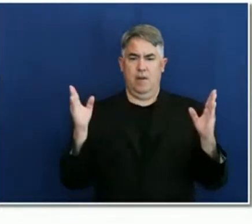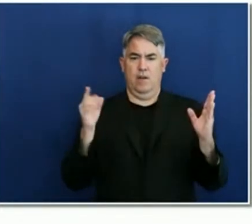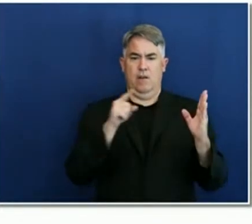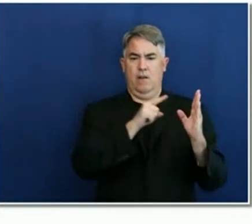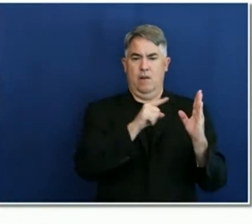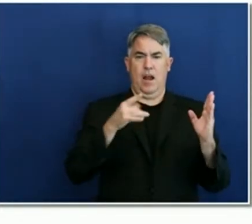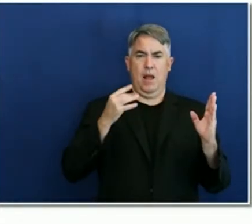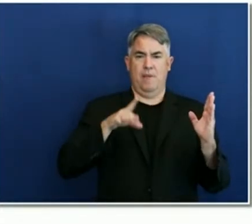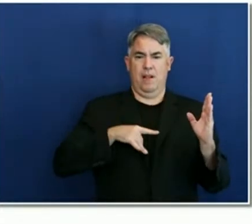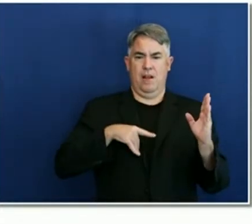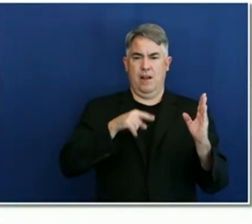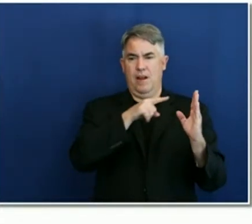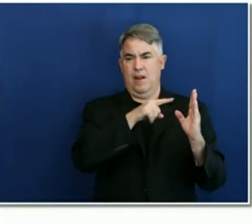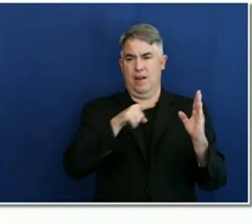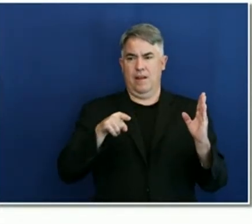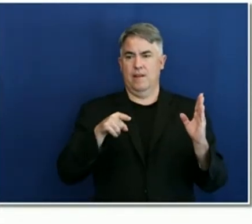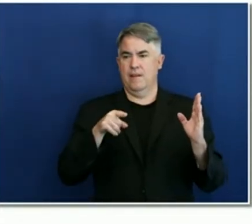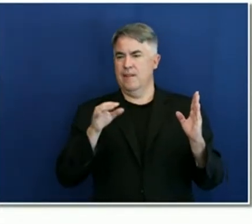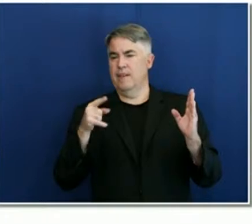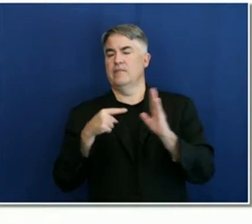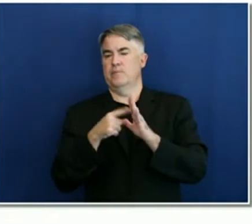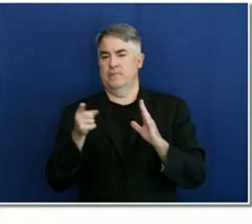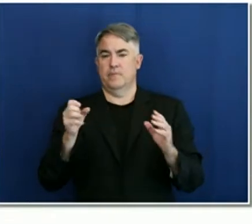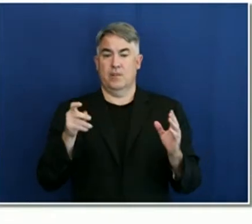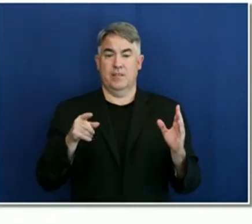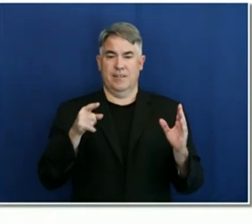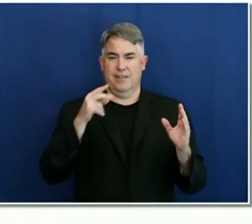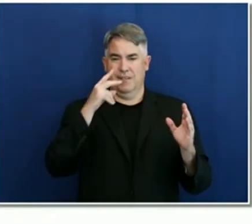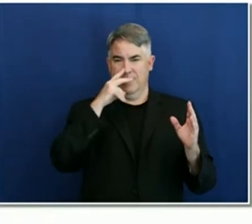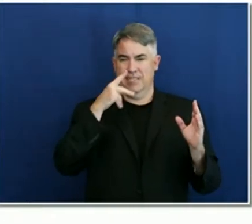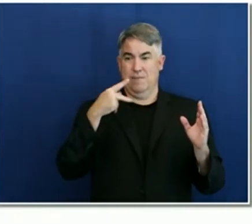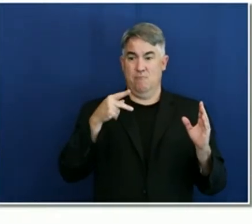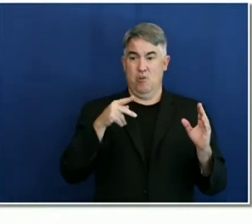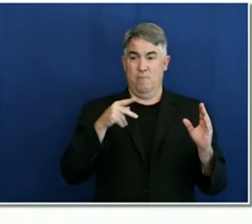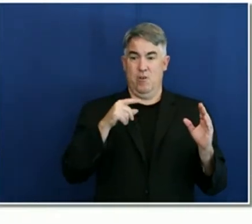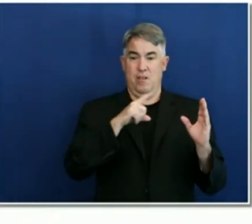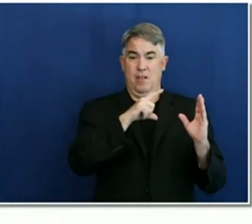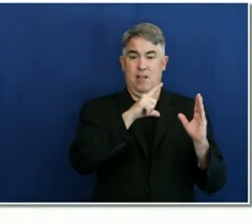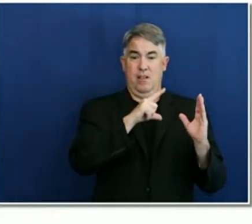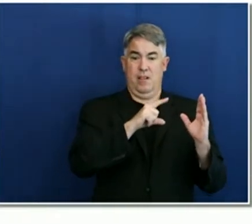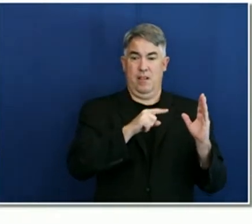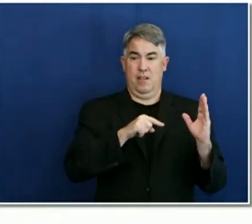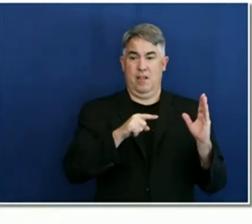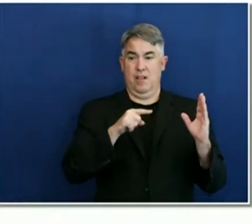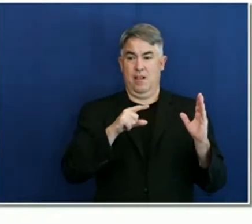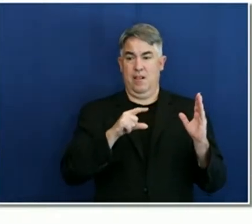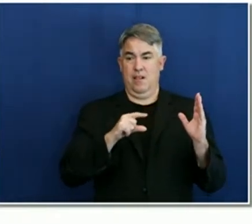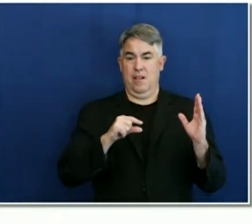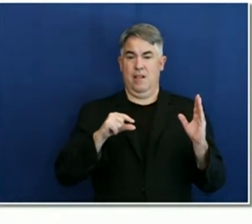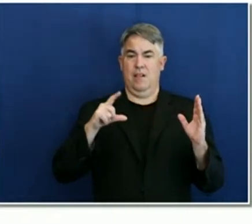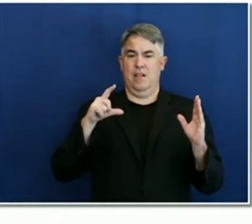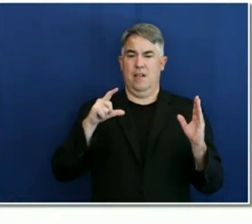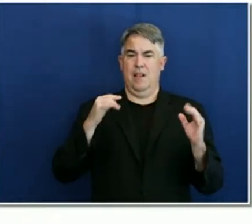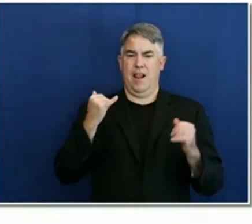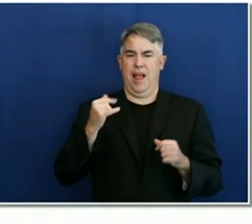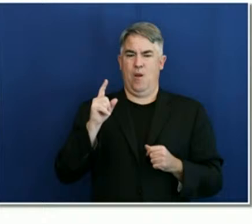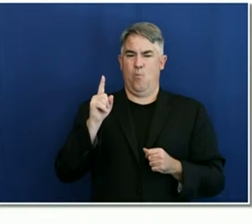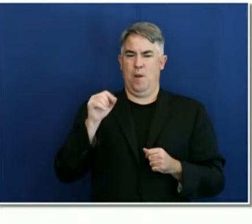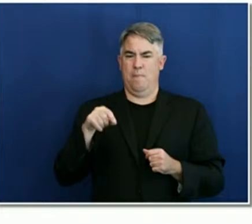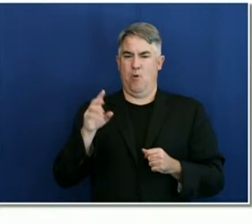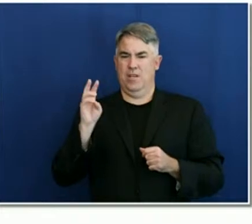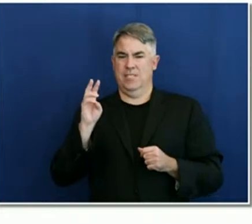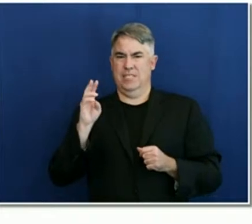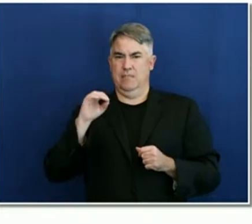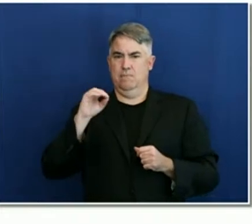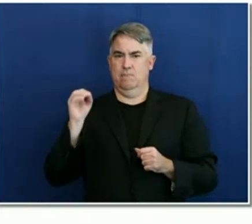here. Yep, that purple bar there, again, dipping down a little bit the last few days, now at 1.6%.